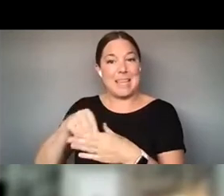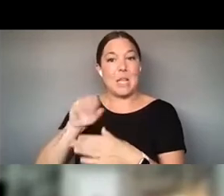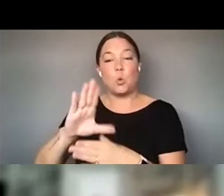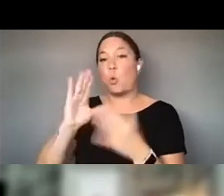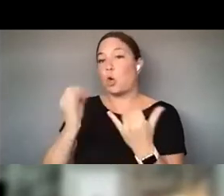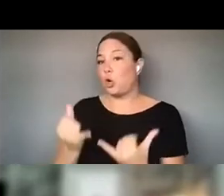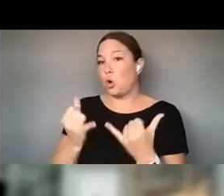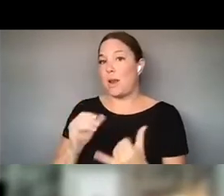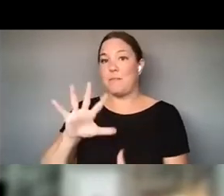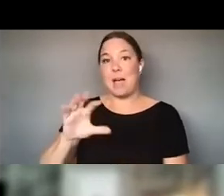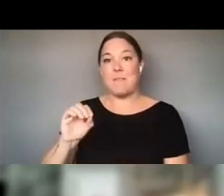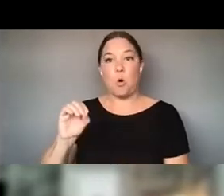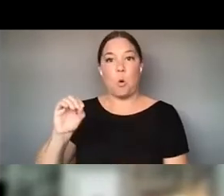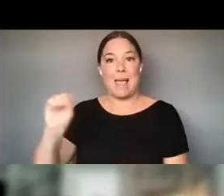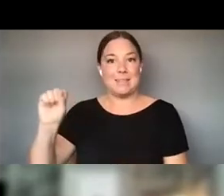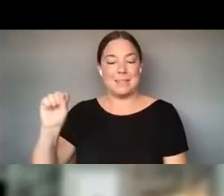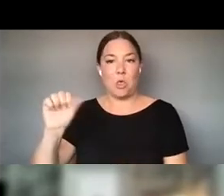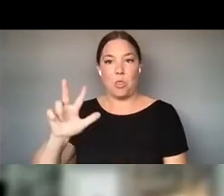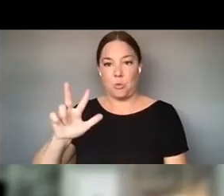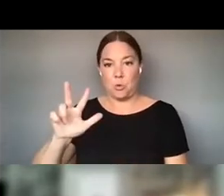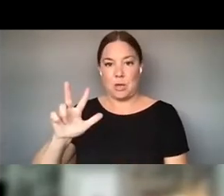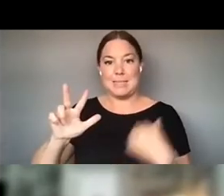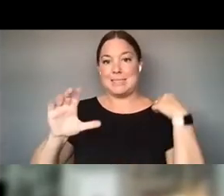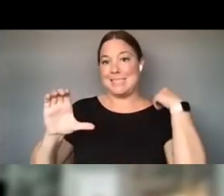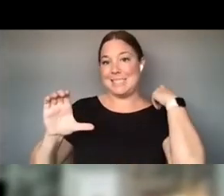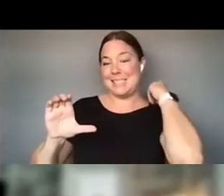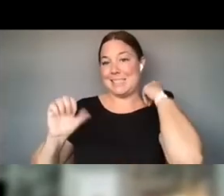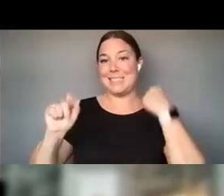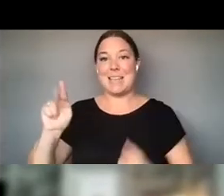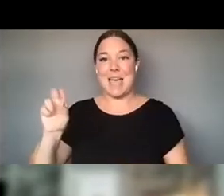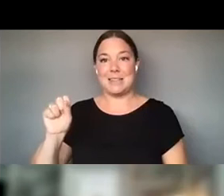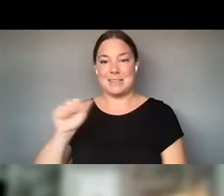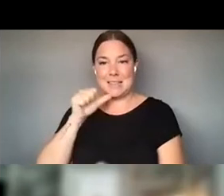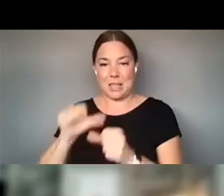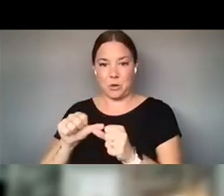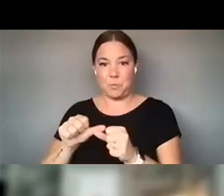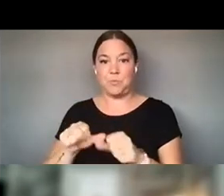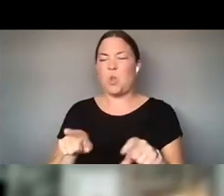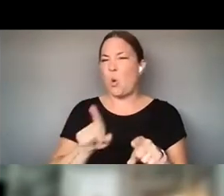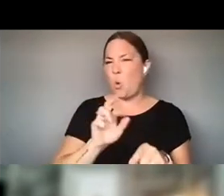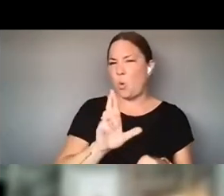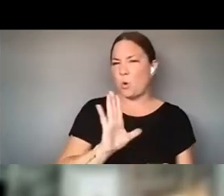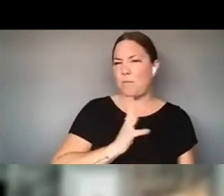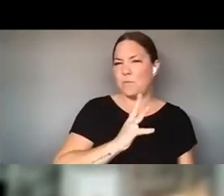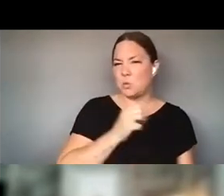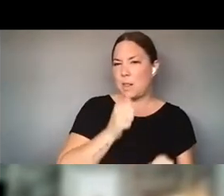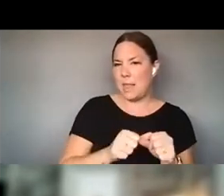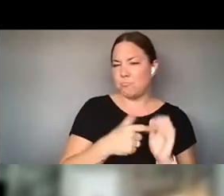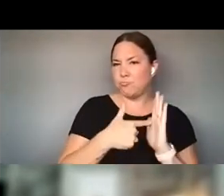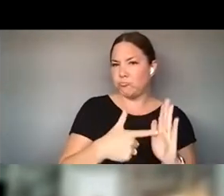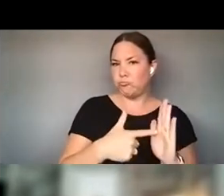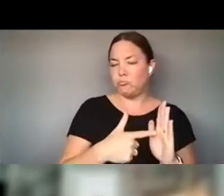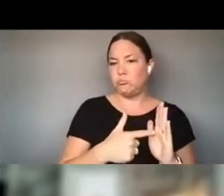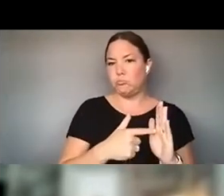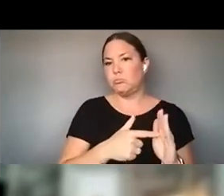501 status letter or in the official document that identifies your organization as a unit of state or